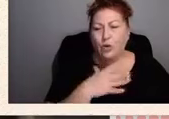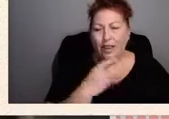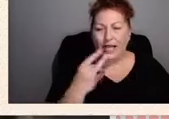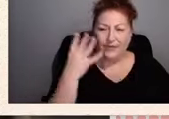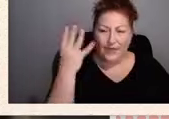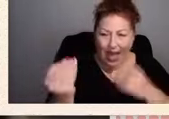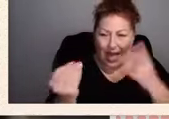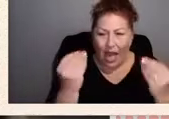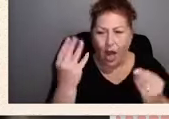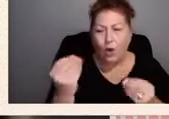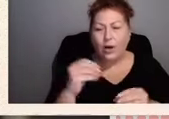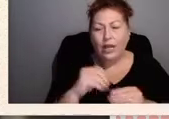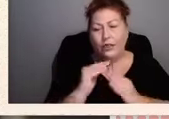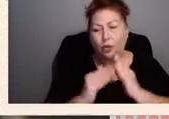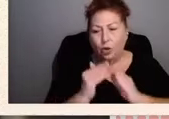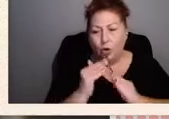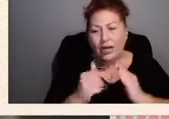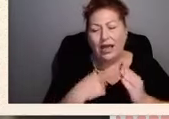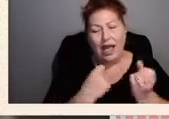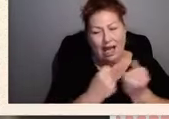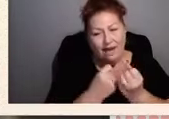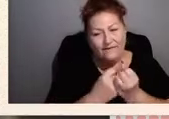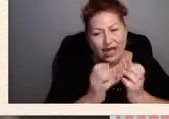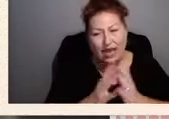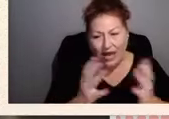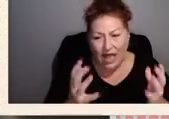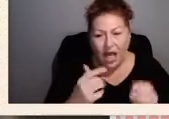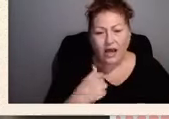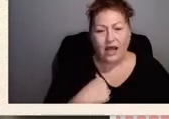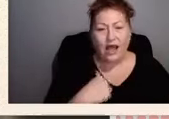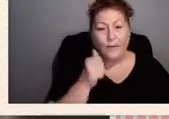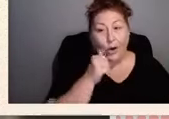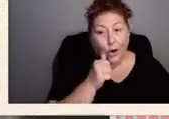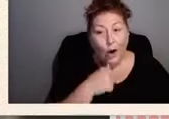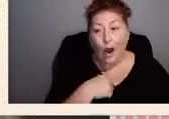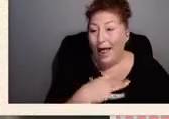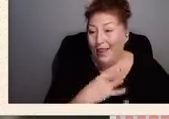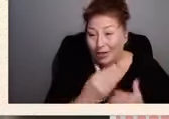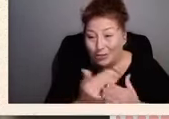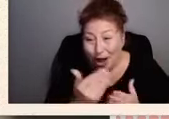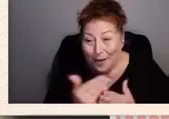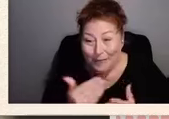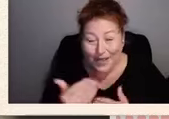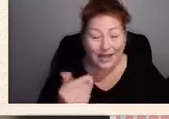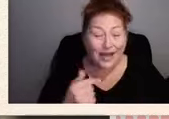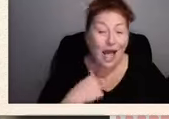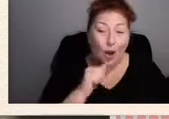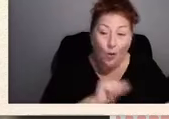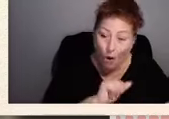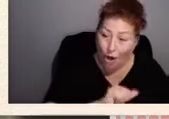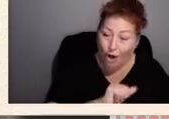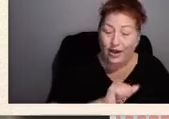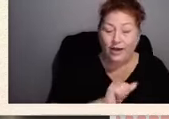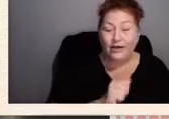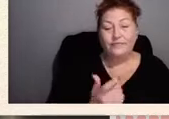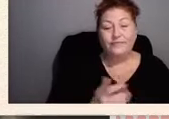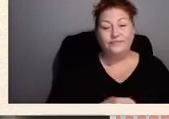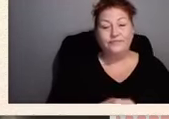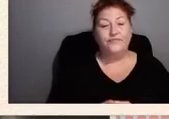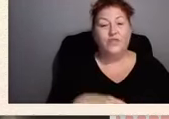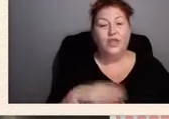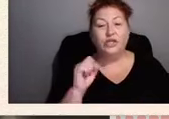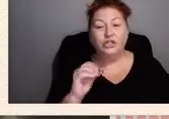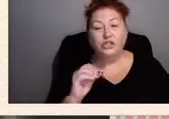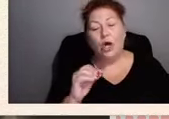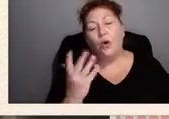community. I advocate a lot. I'm a girl, so I like shopping. I work. Um, so I'm not